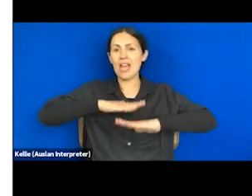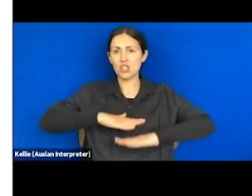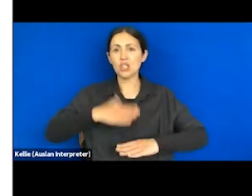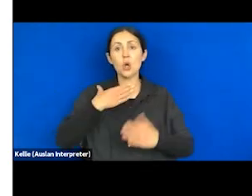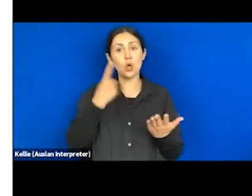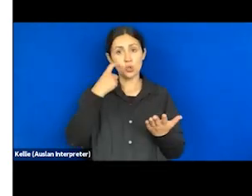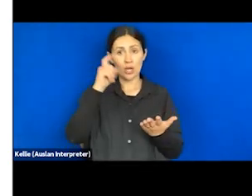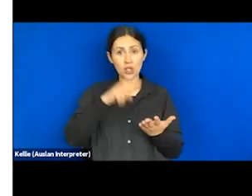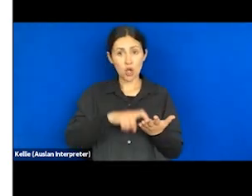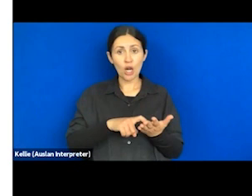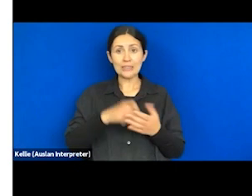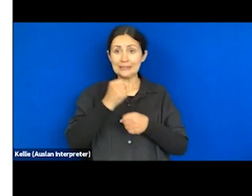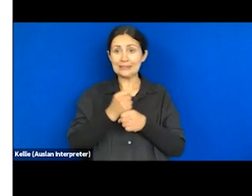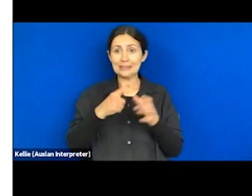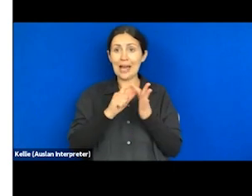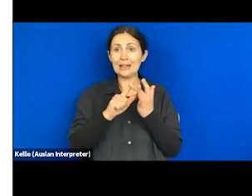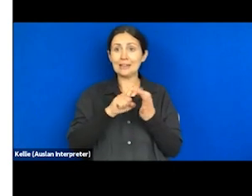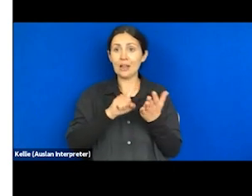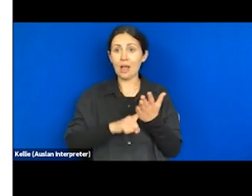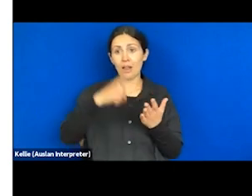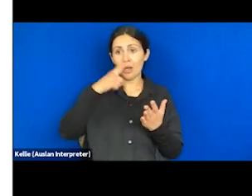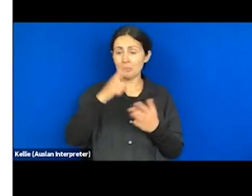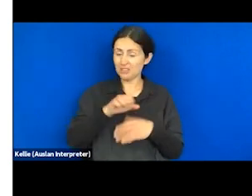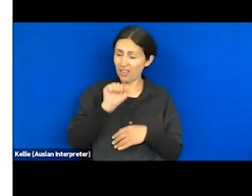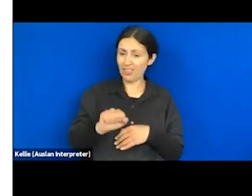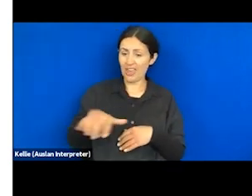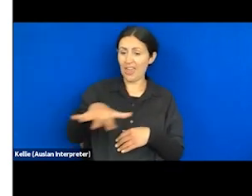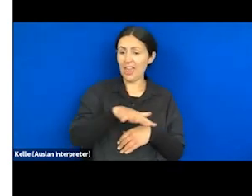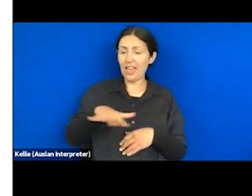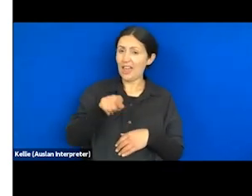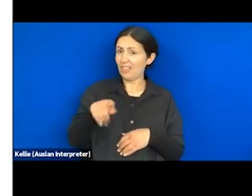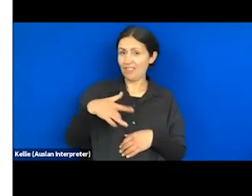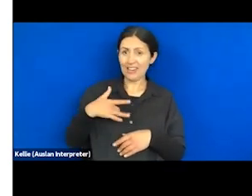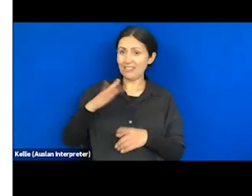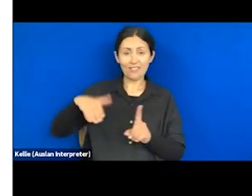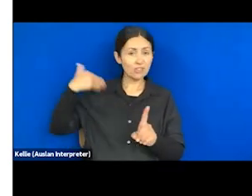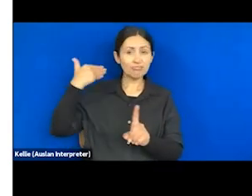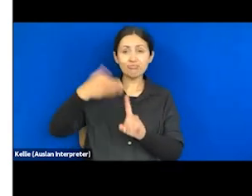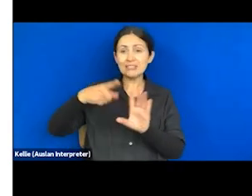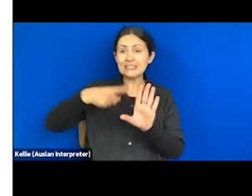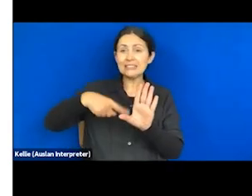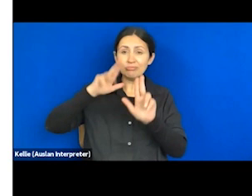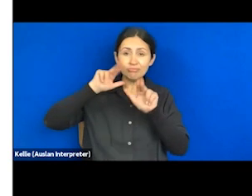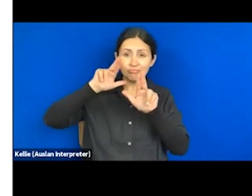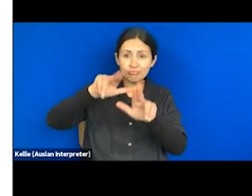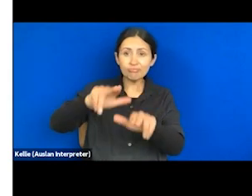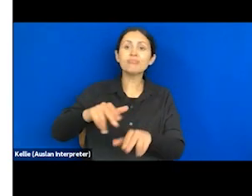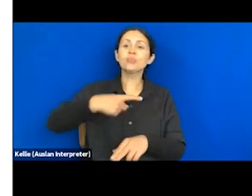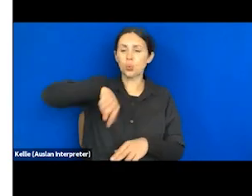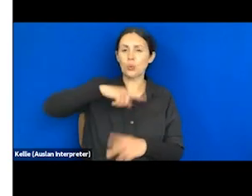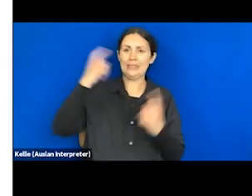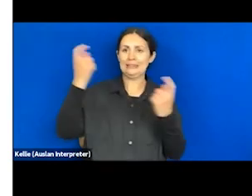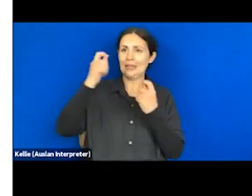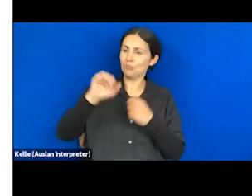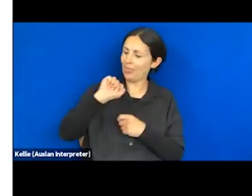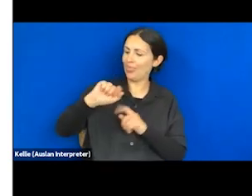the Gadigal people have occupied and cared for this country over countless generations, and we celebrate their continuing contribution